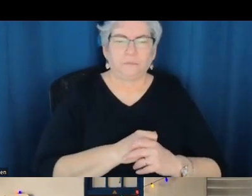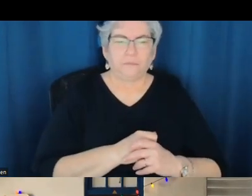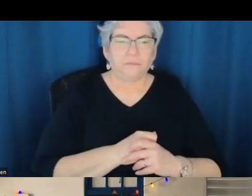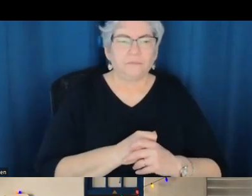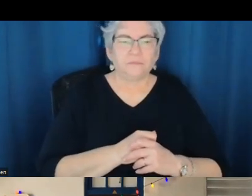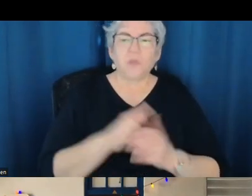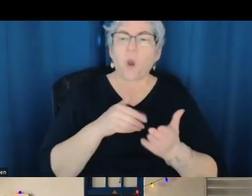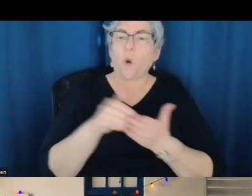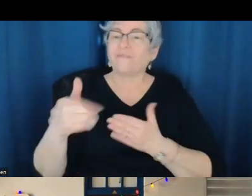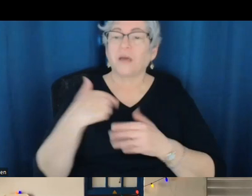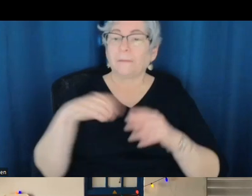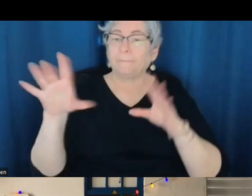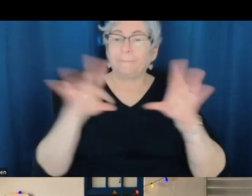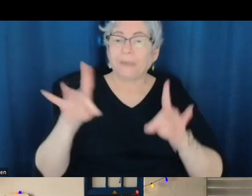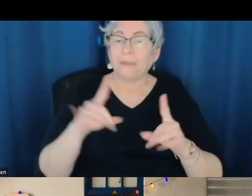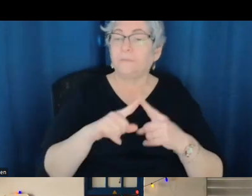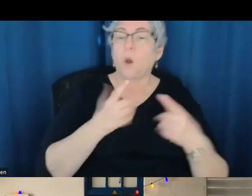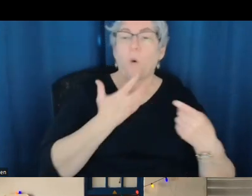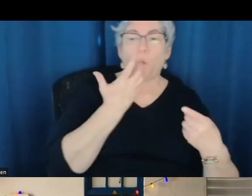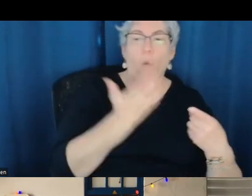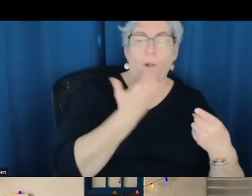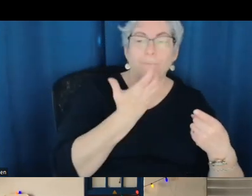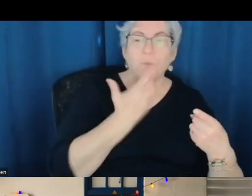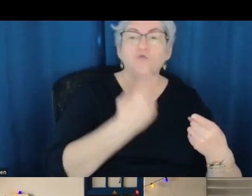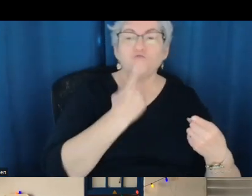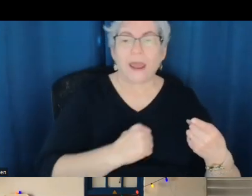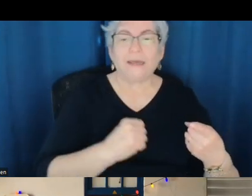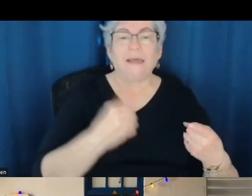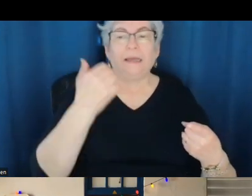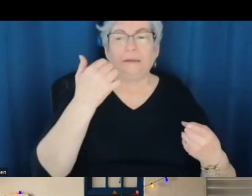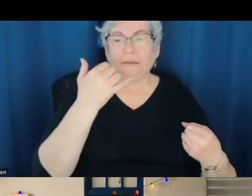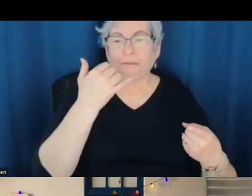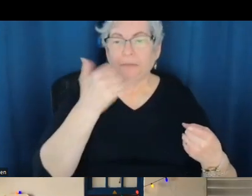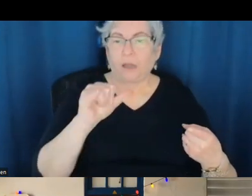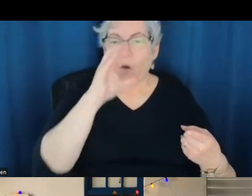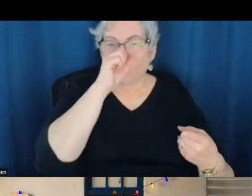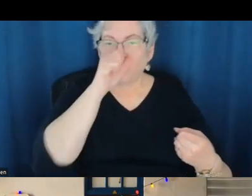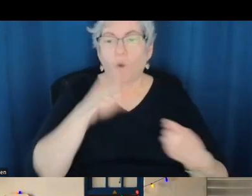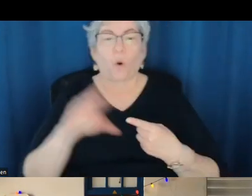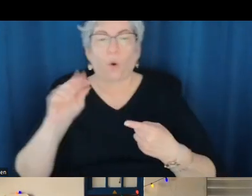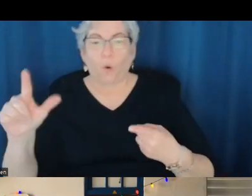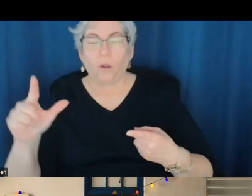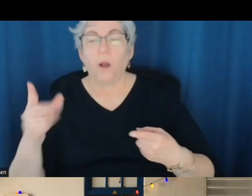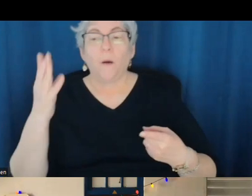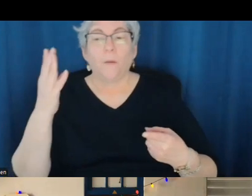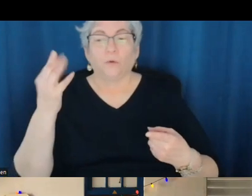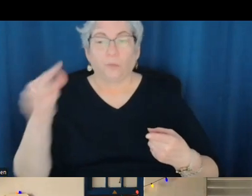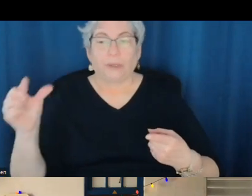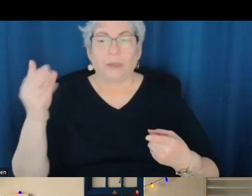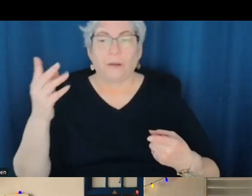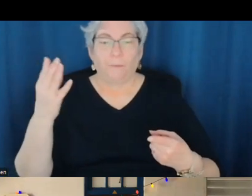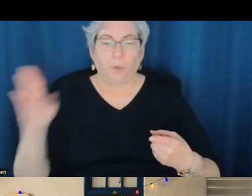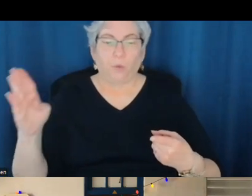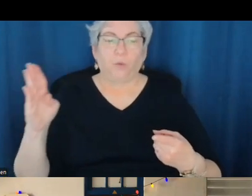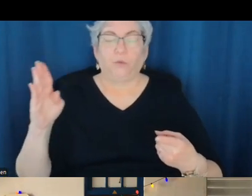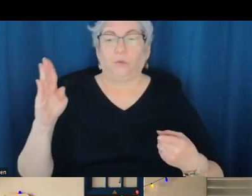Often I'll start with selecting either warm tones, red, orange, and yellow, or cool tones, green, blue, and purple, as the overarching